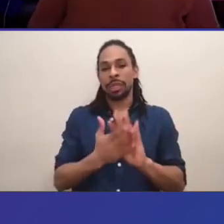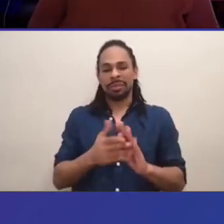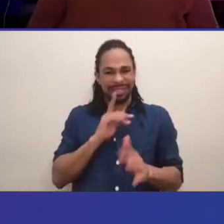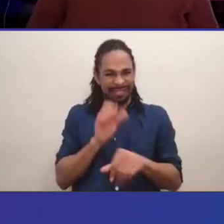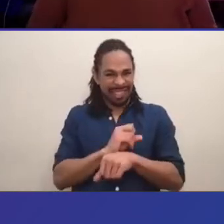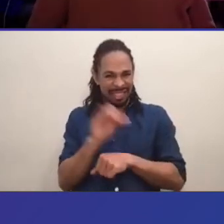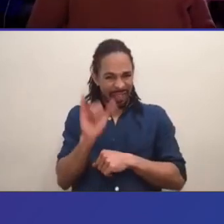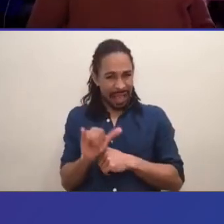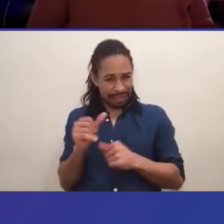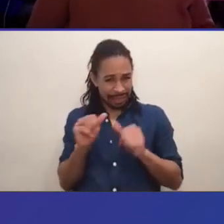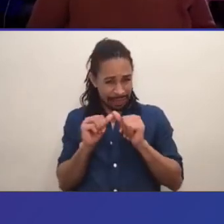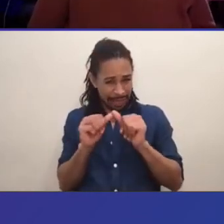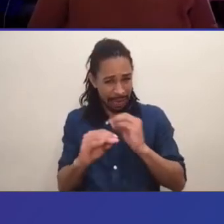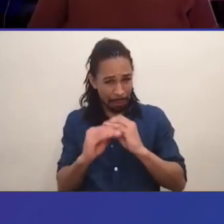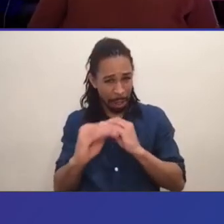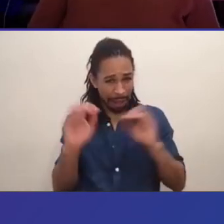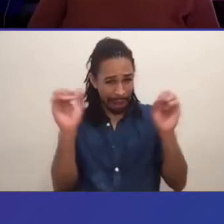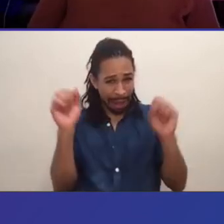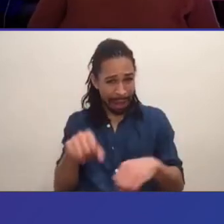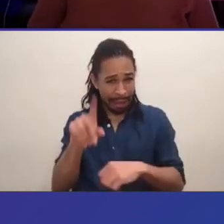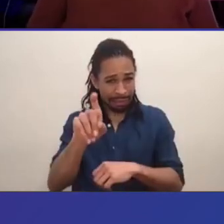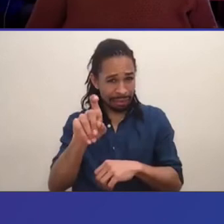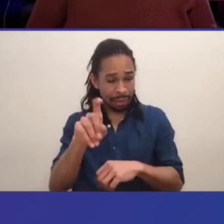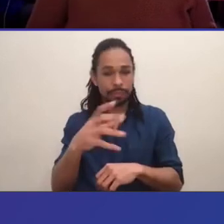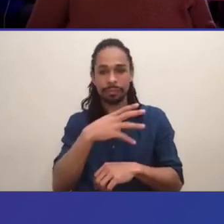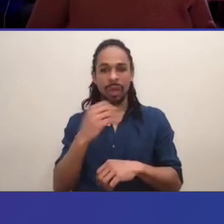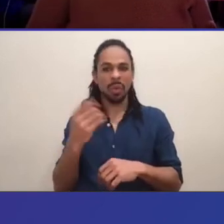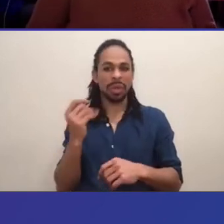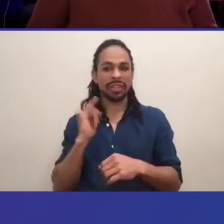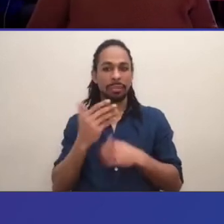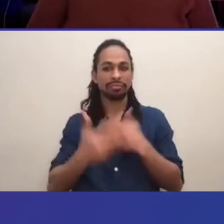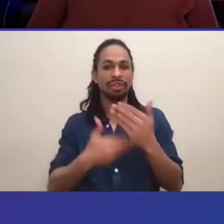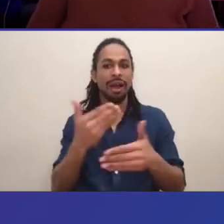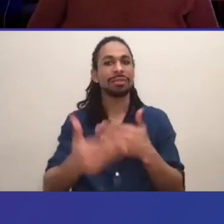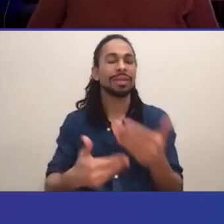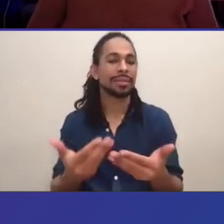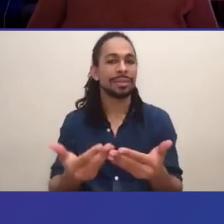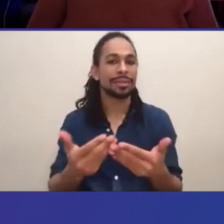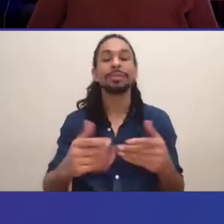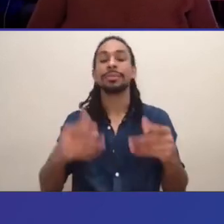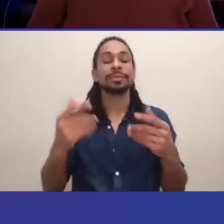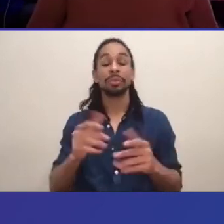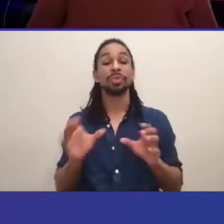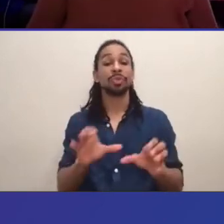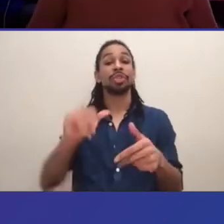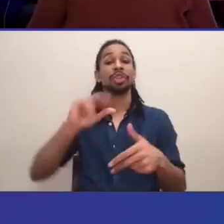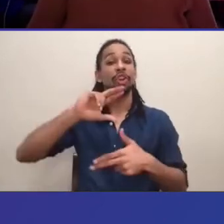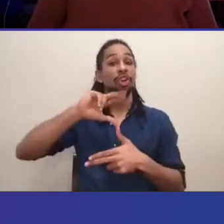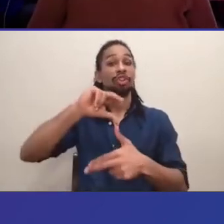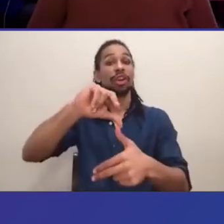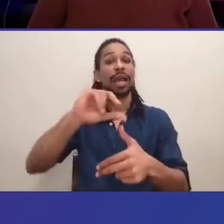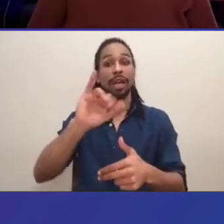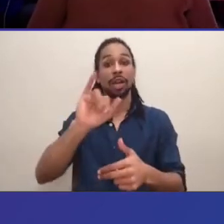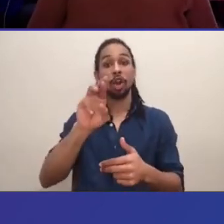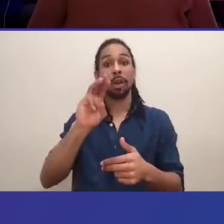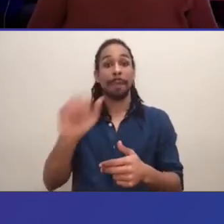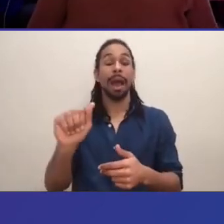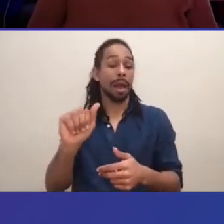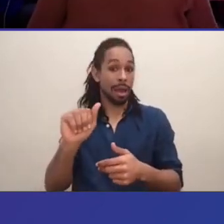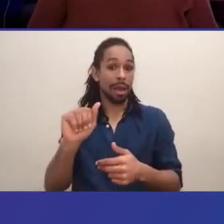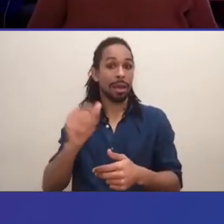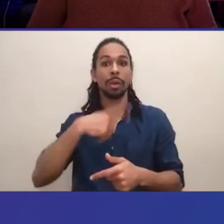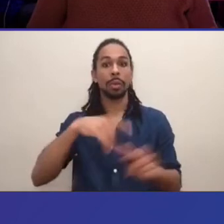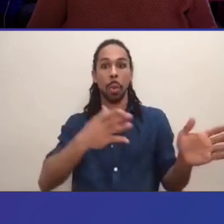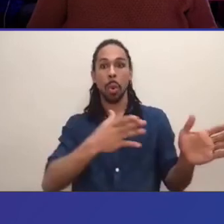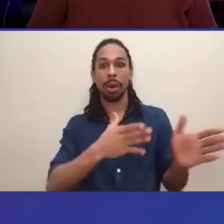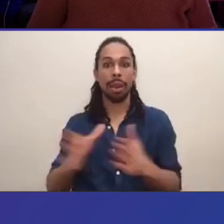sustainable? And what is that process of, like doing hurricane work, during Hurricane Irma, we